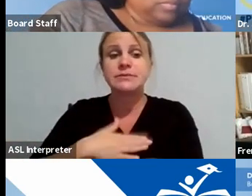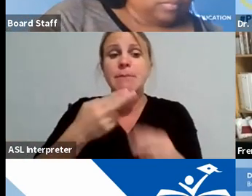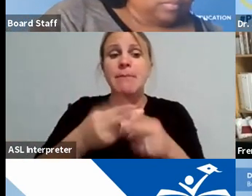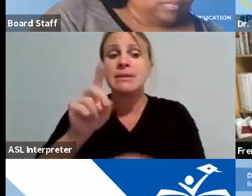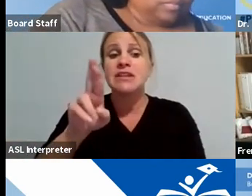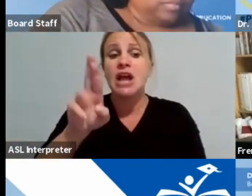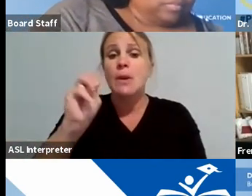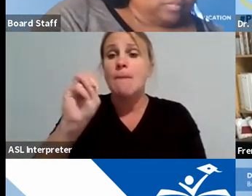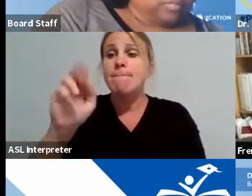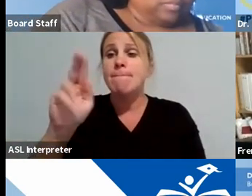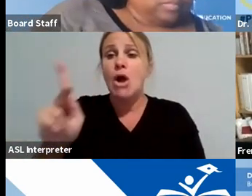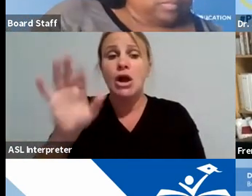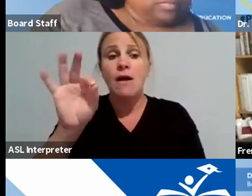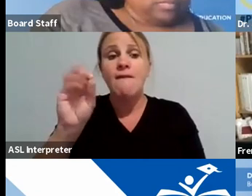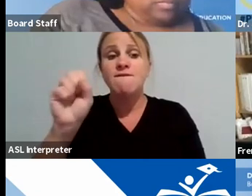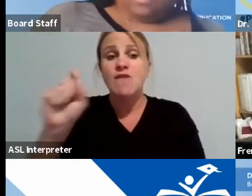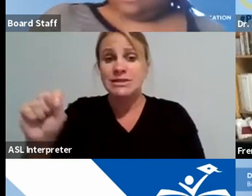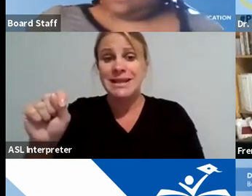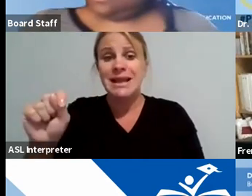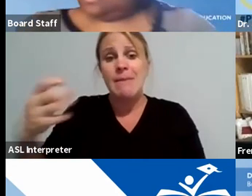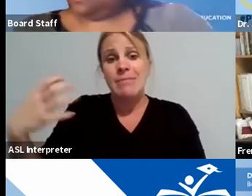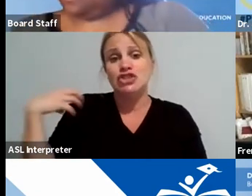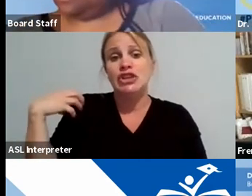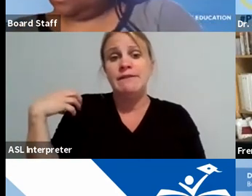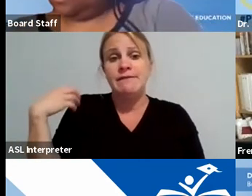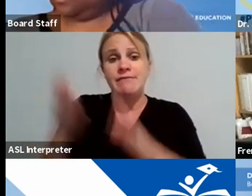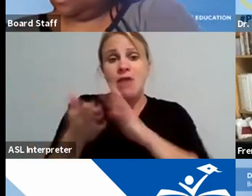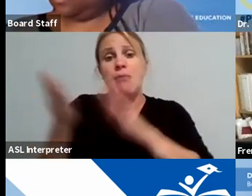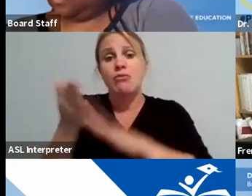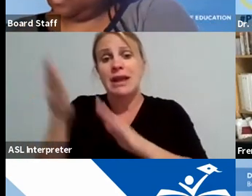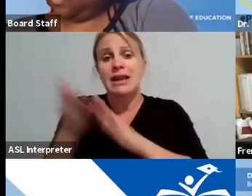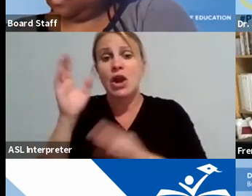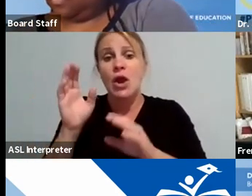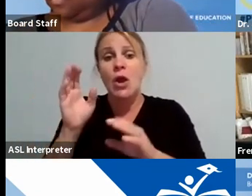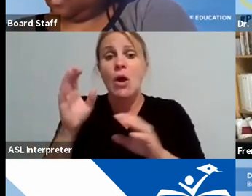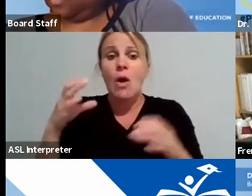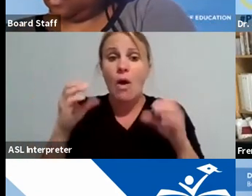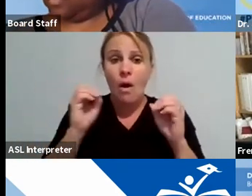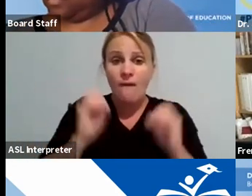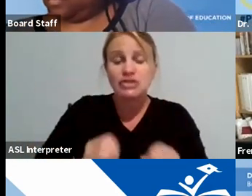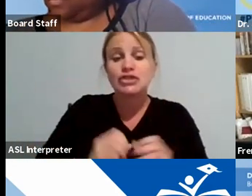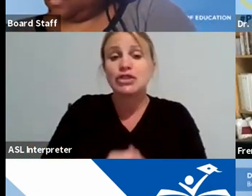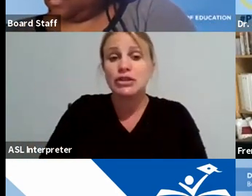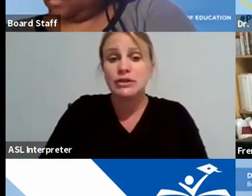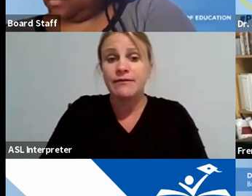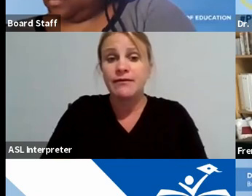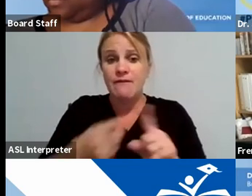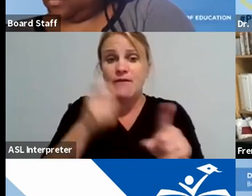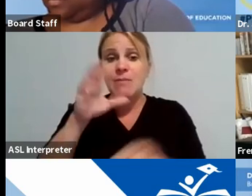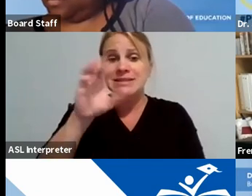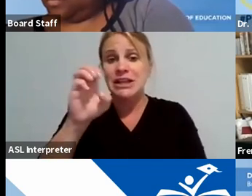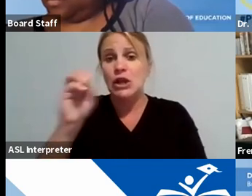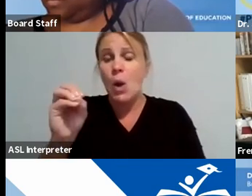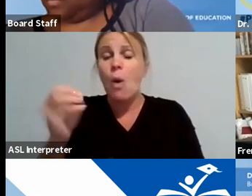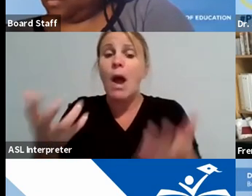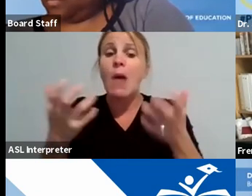Mark Fawcett. I'm the Chief Operating Officer of the Prince George's County Public School System. On behalf of our CEO, Dr. Monica Colson, I would like to thank you all for